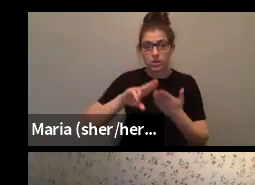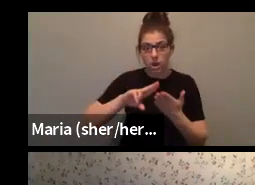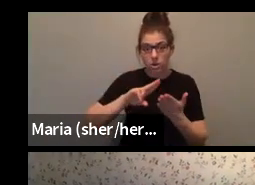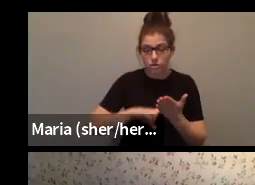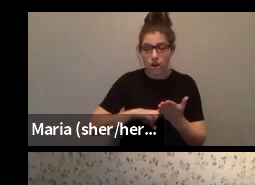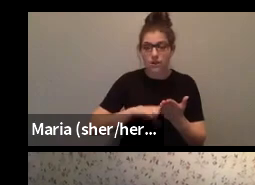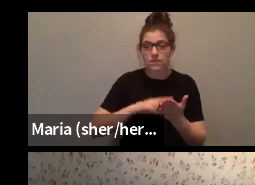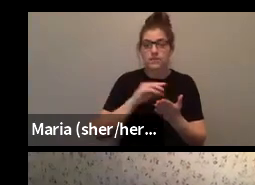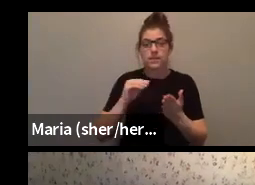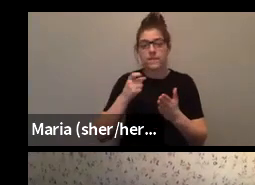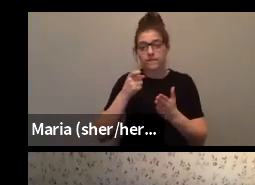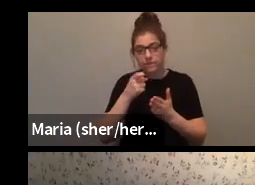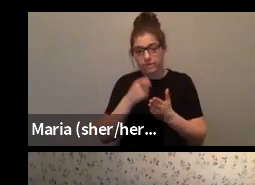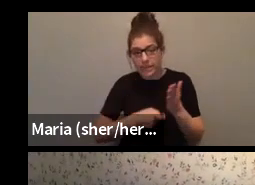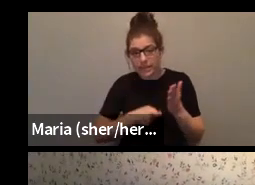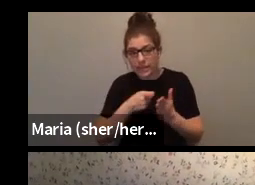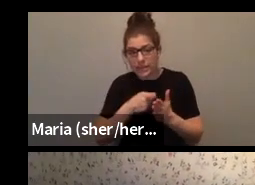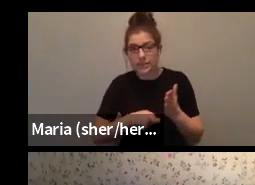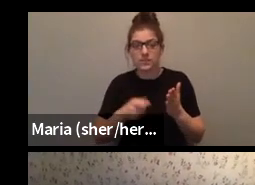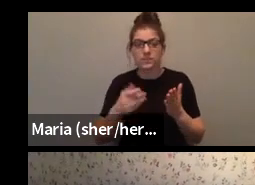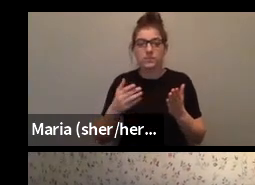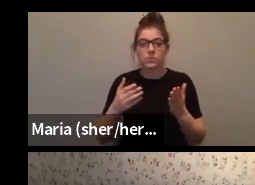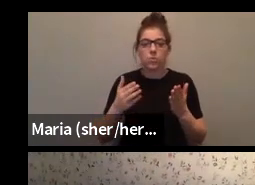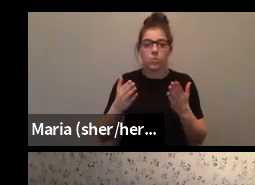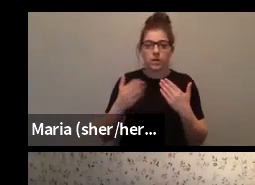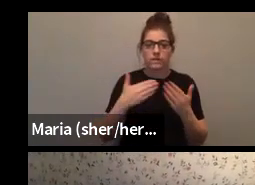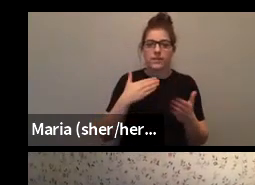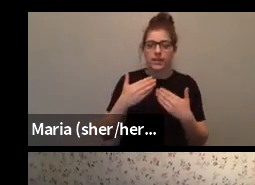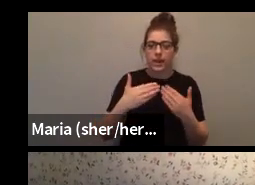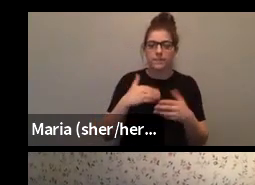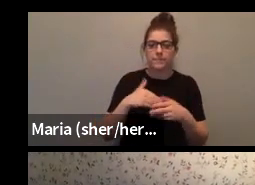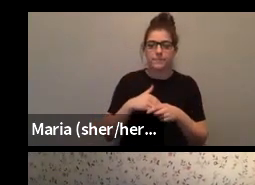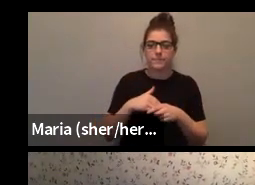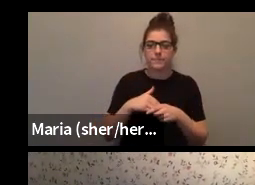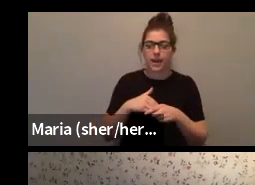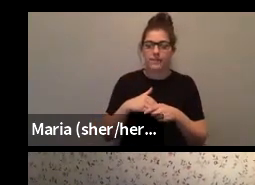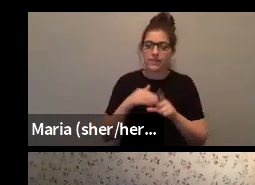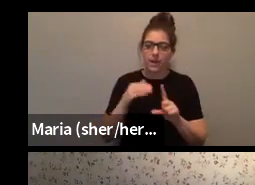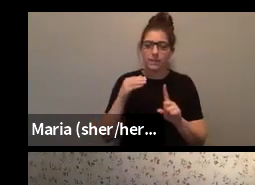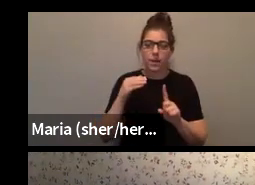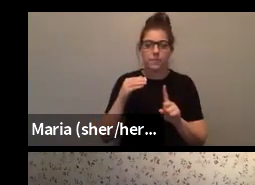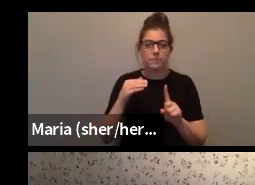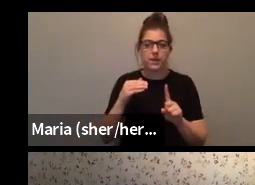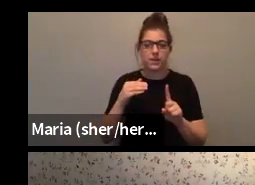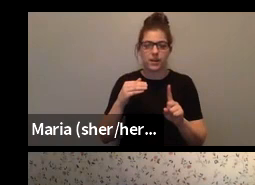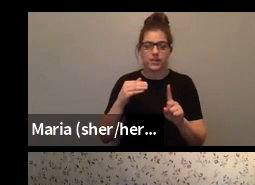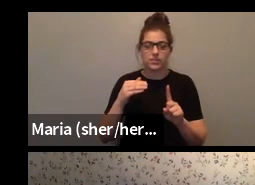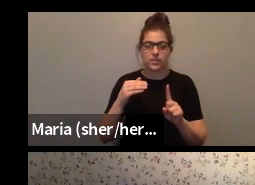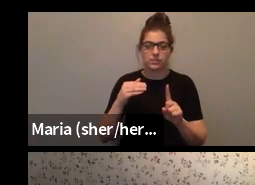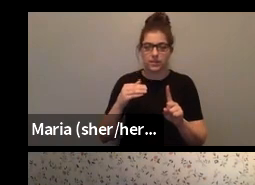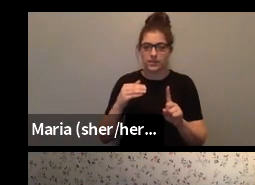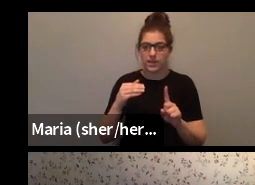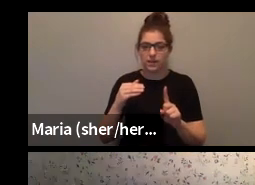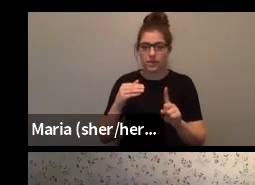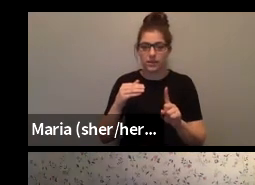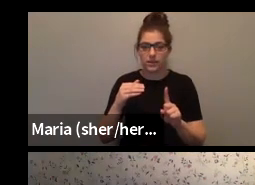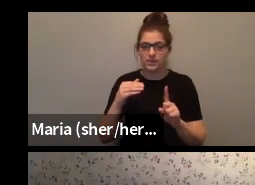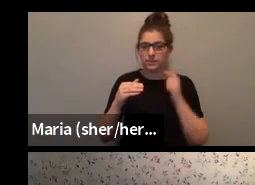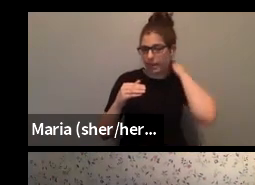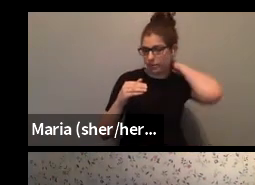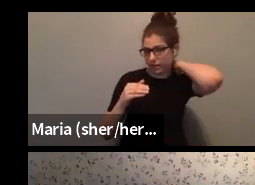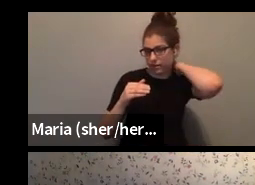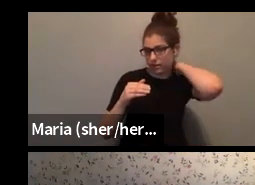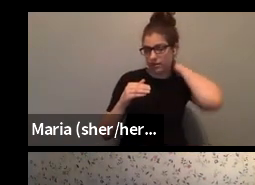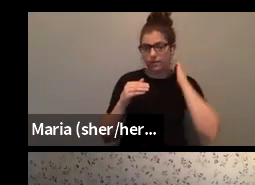whatever, it was an unfair imbalance. So what I want to remind people is that this is a discussion,